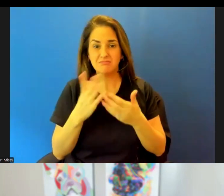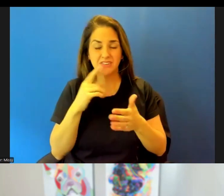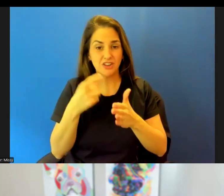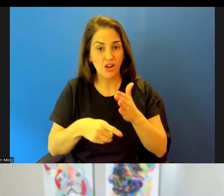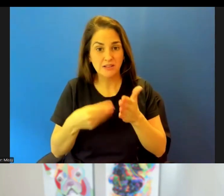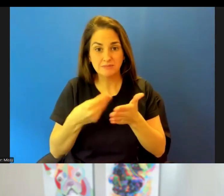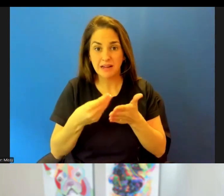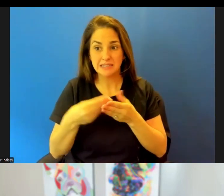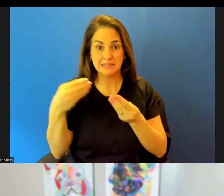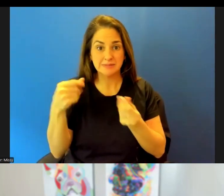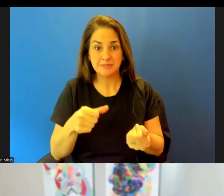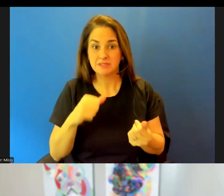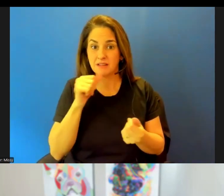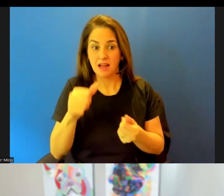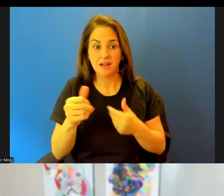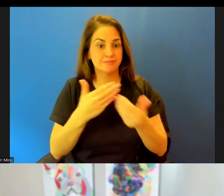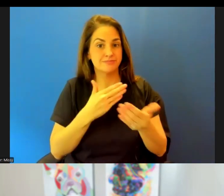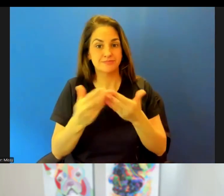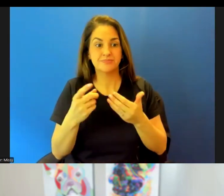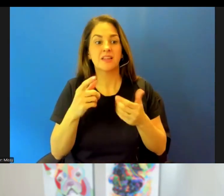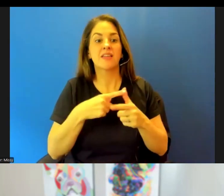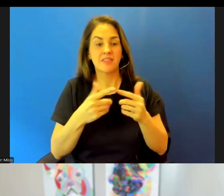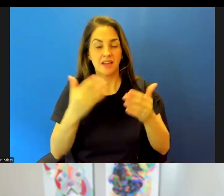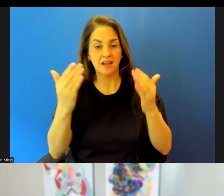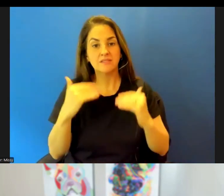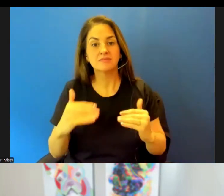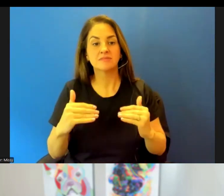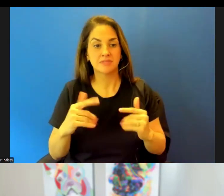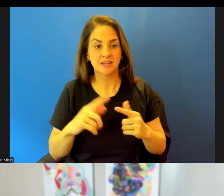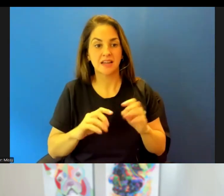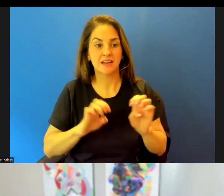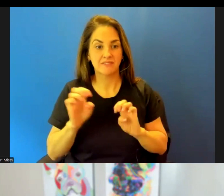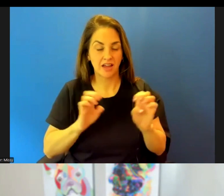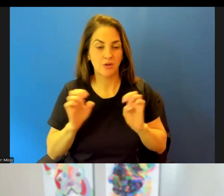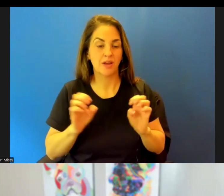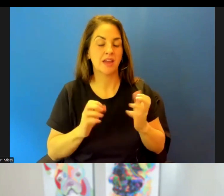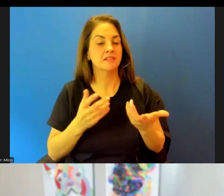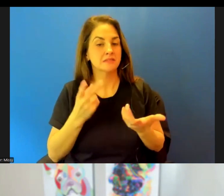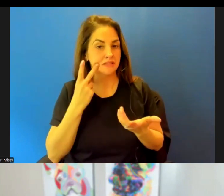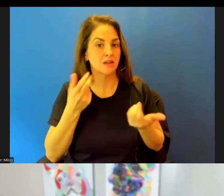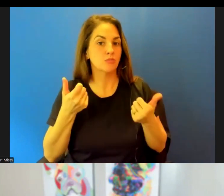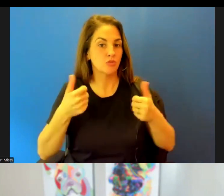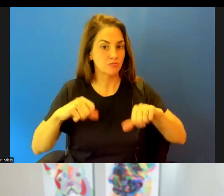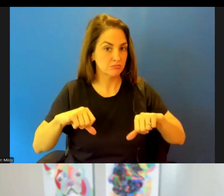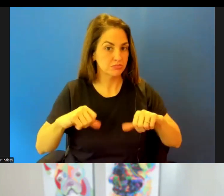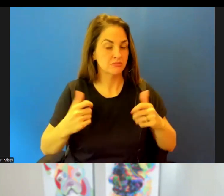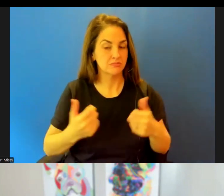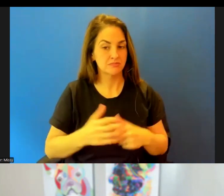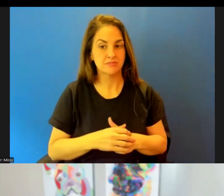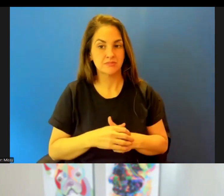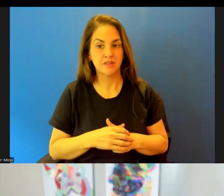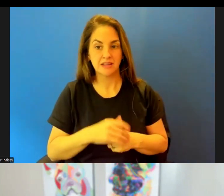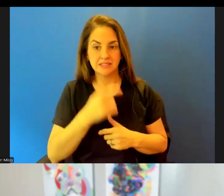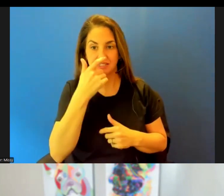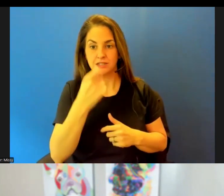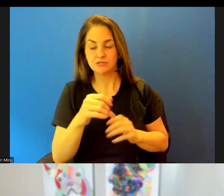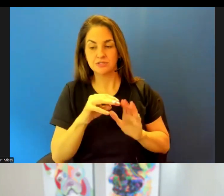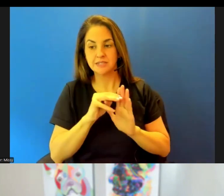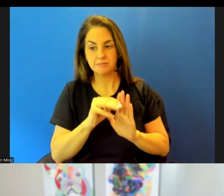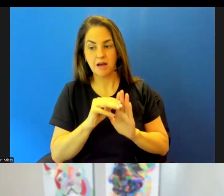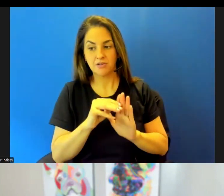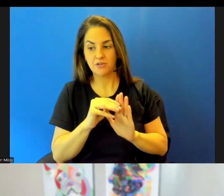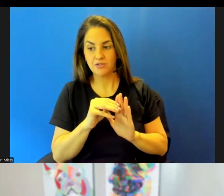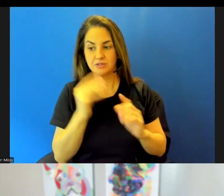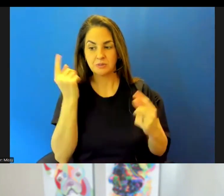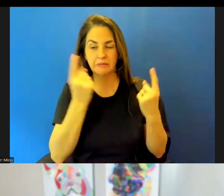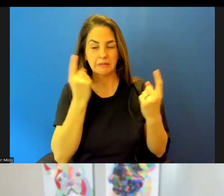or not, before it can move on to the next phase of evaluation. I think that's a really interesting model to